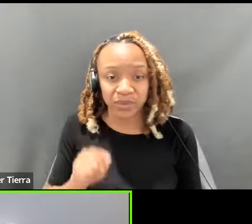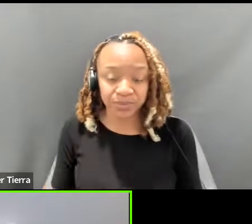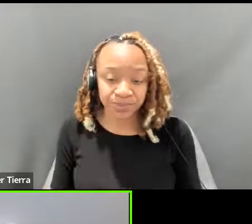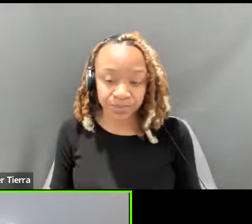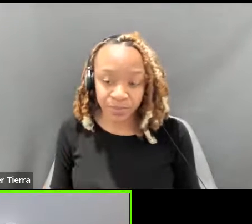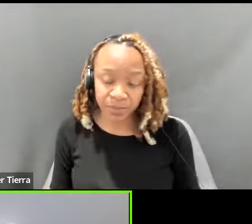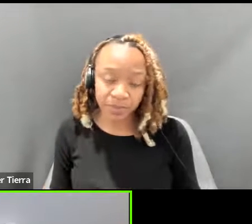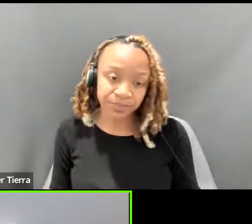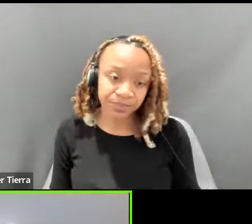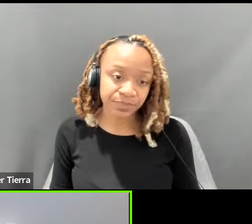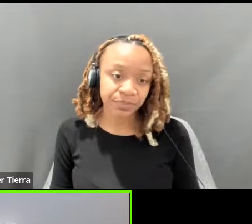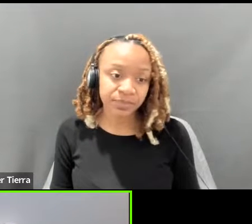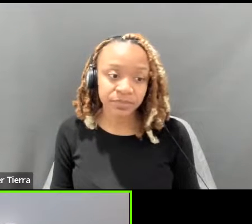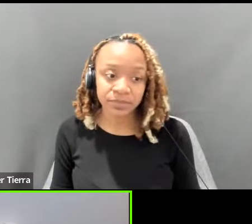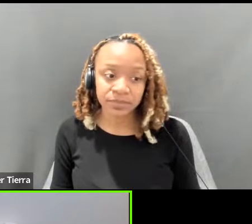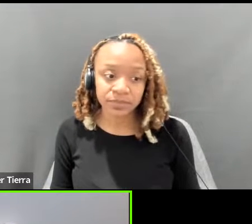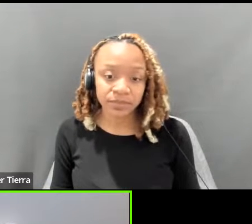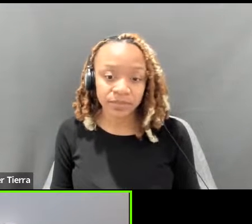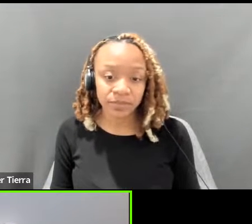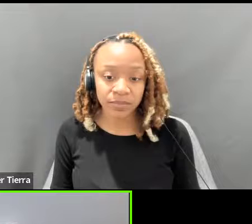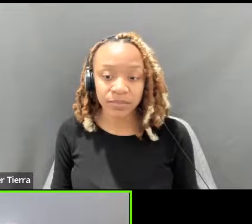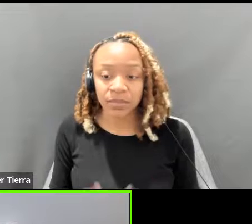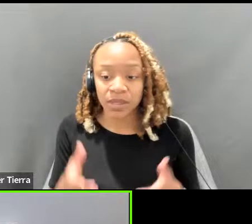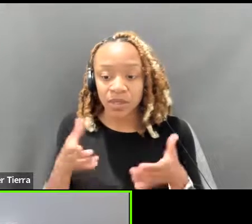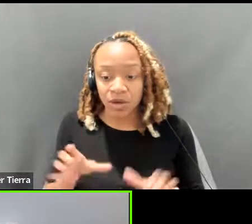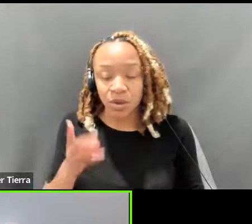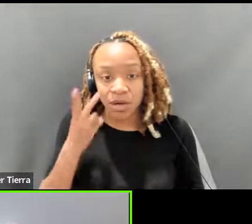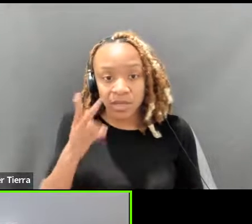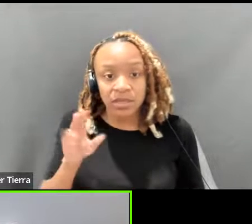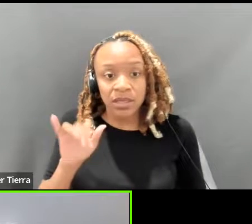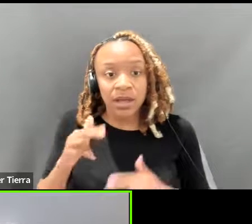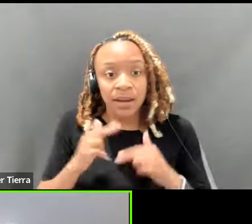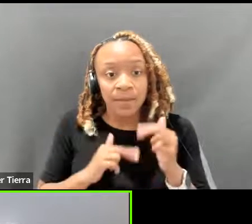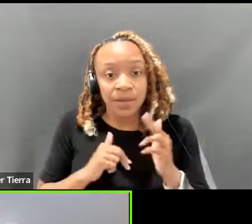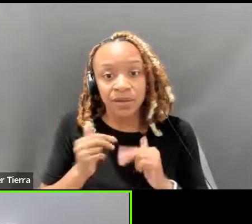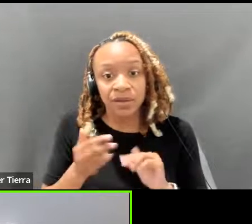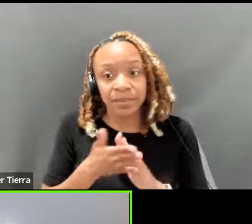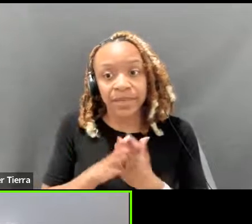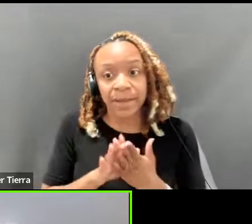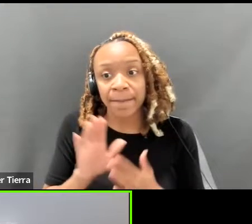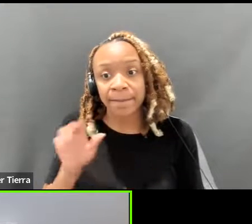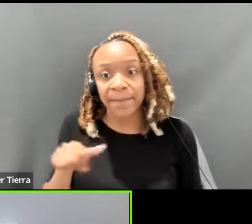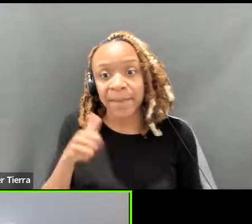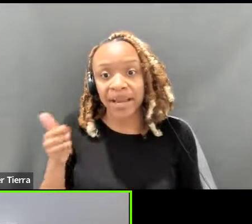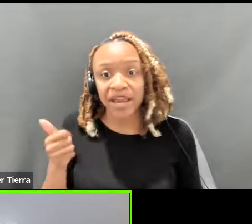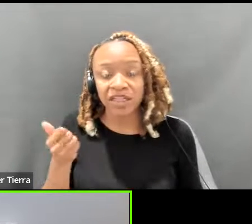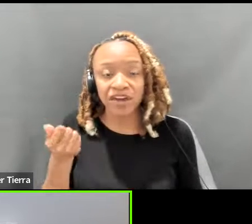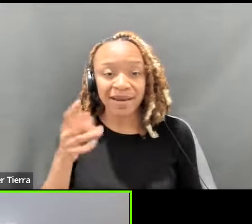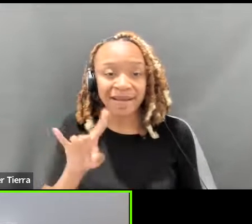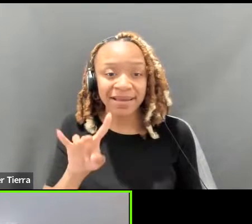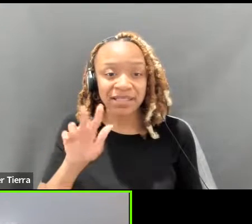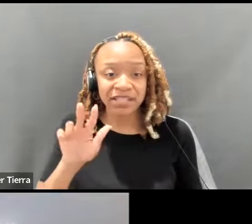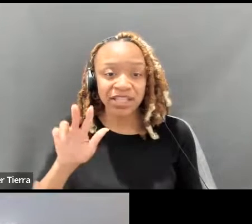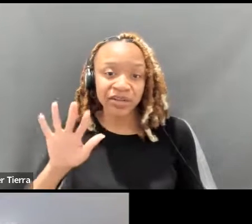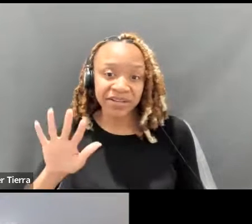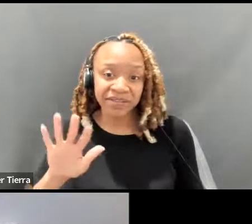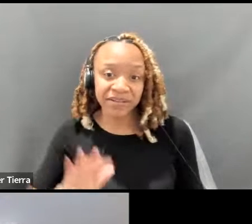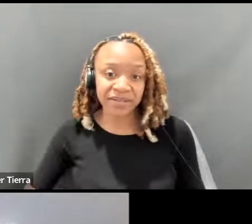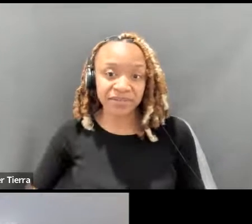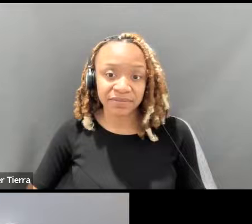don't want to see happen is that building becoming another 1835.